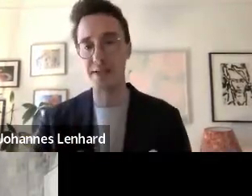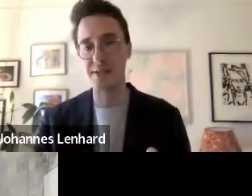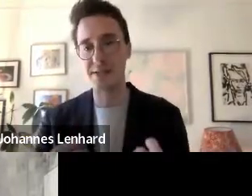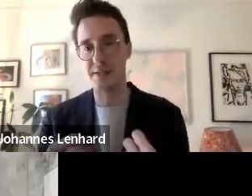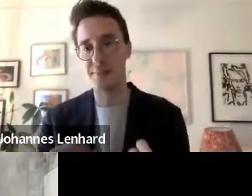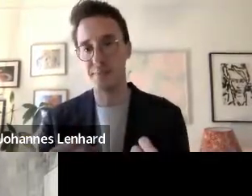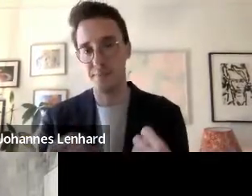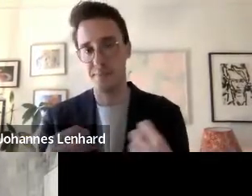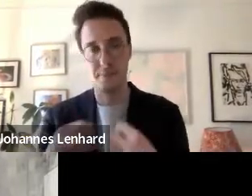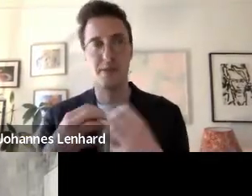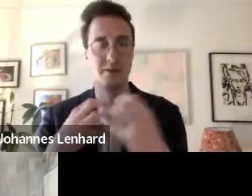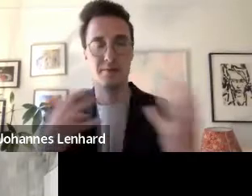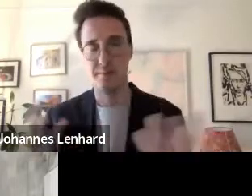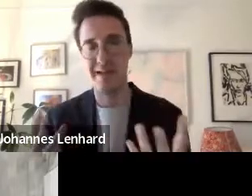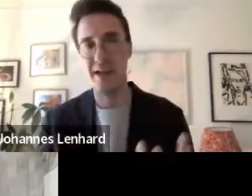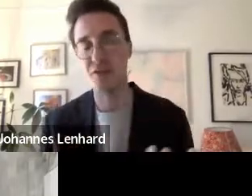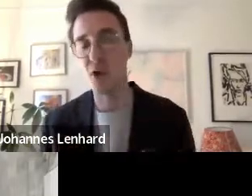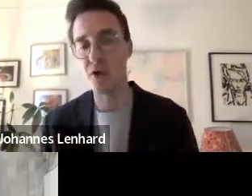do as